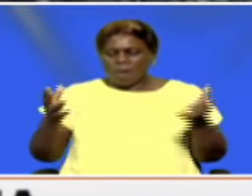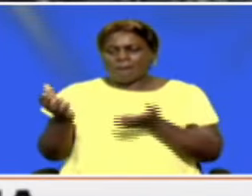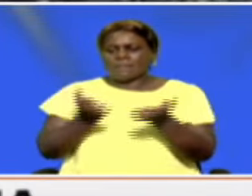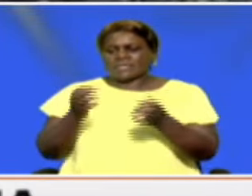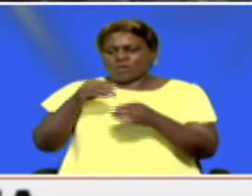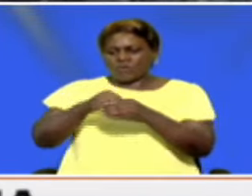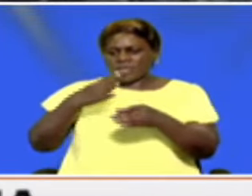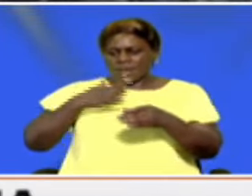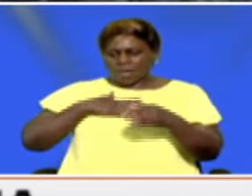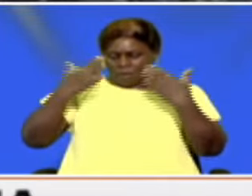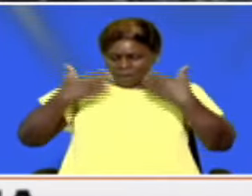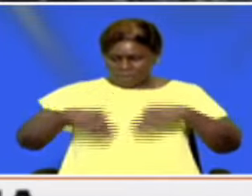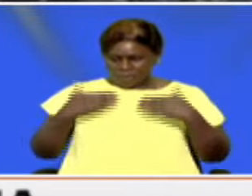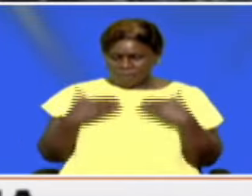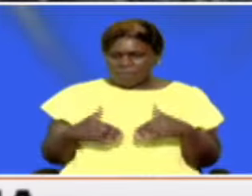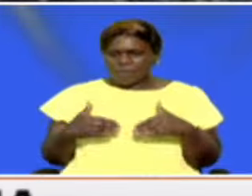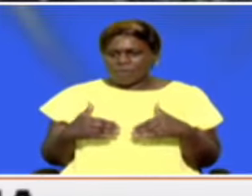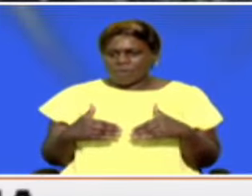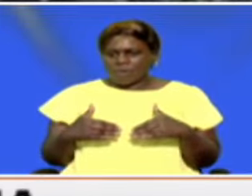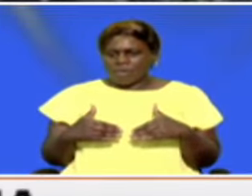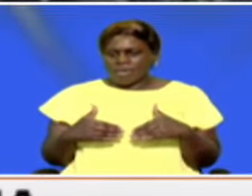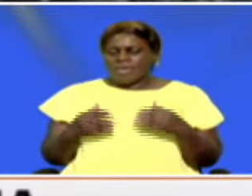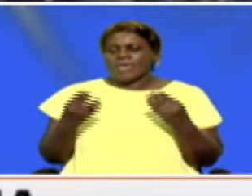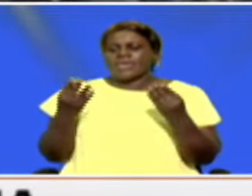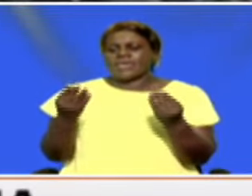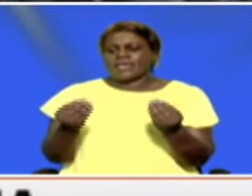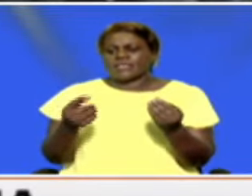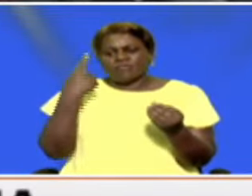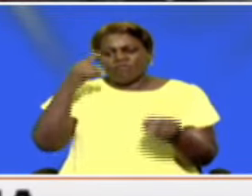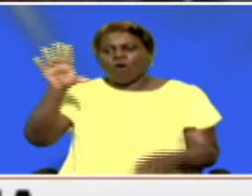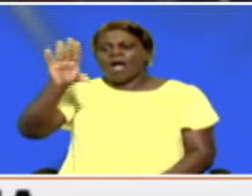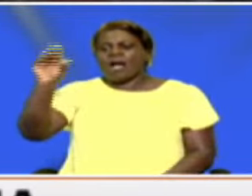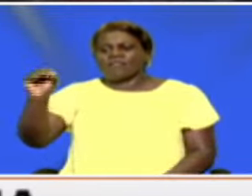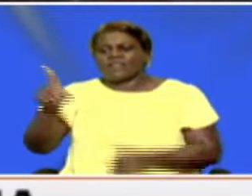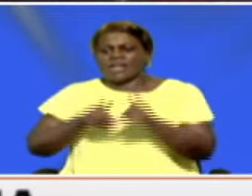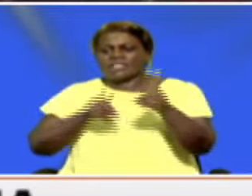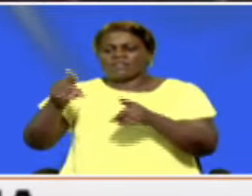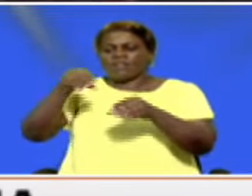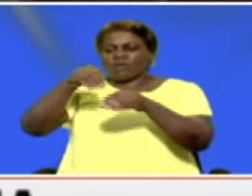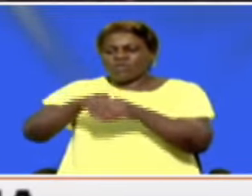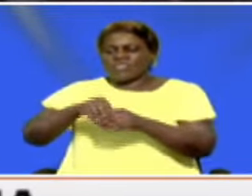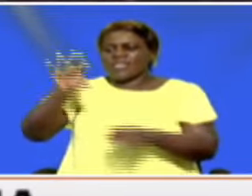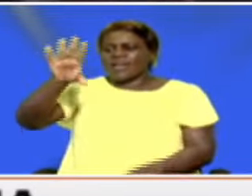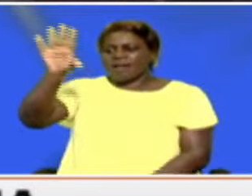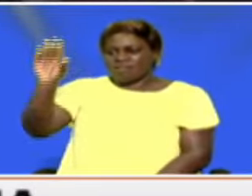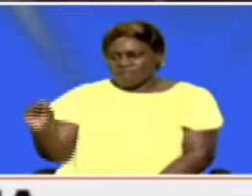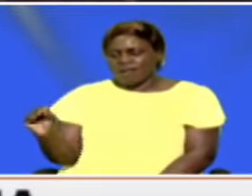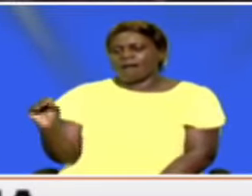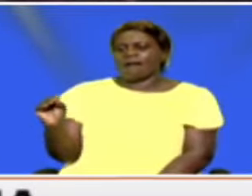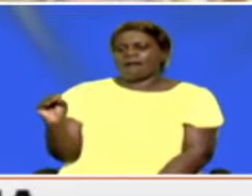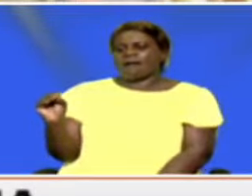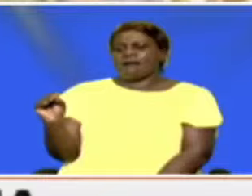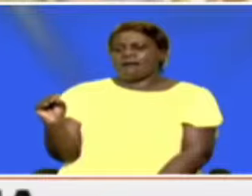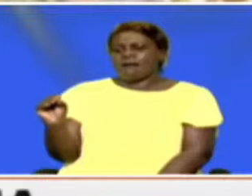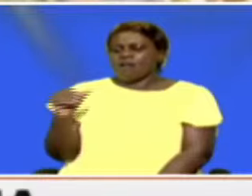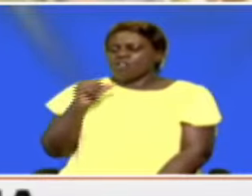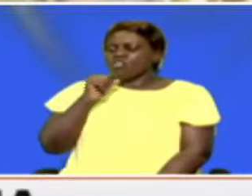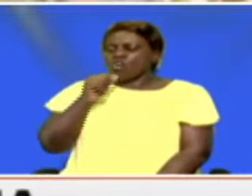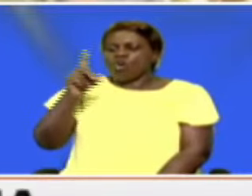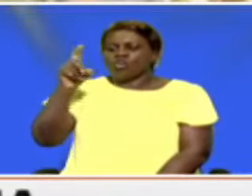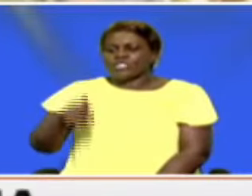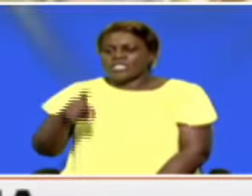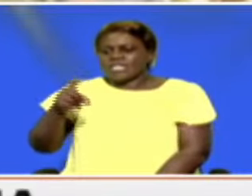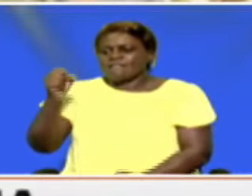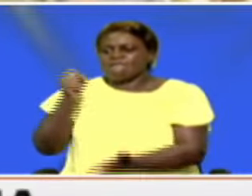our people, and that it's easier for Africans to travel within Africa. That you don't need to